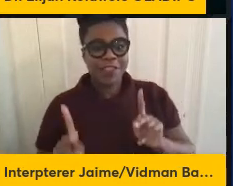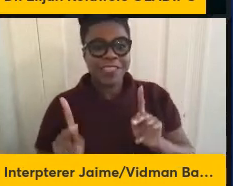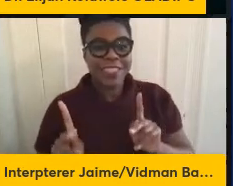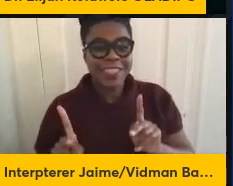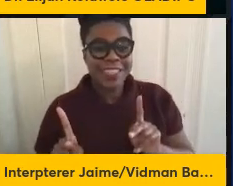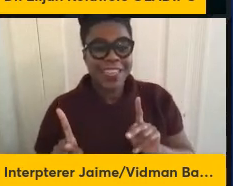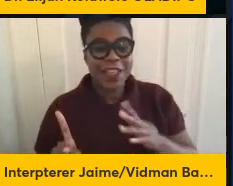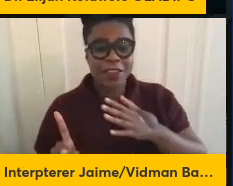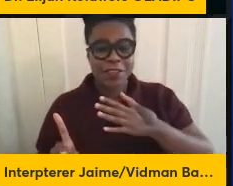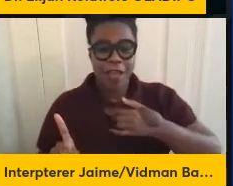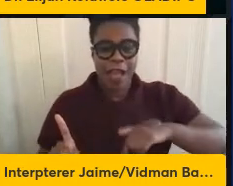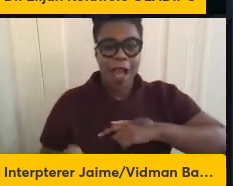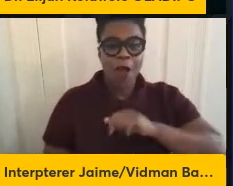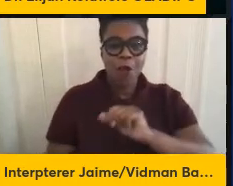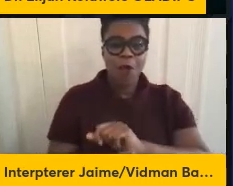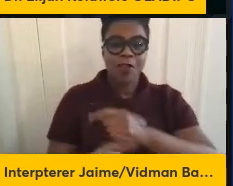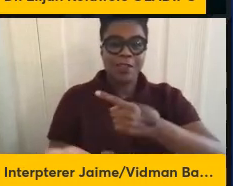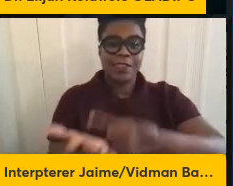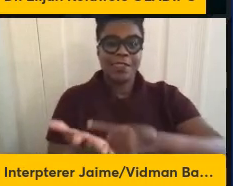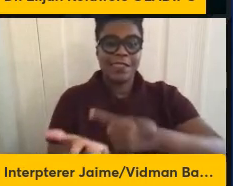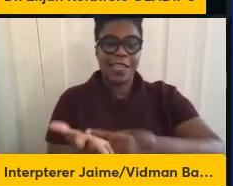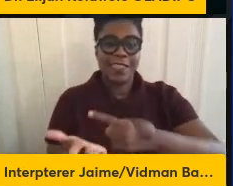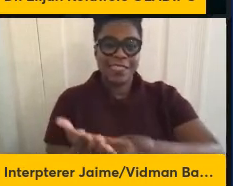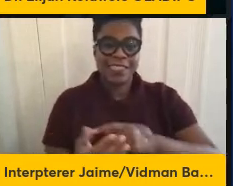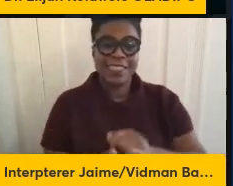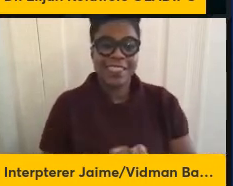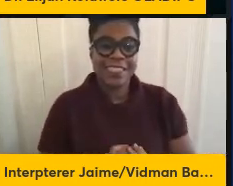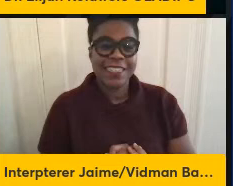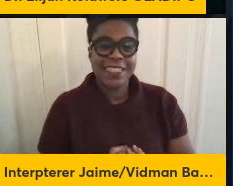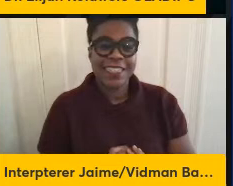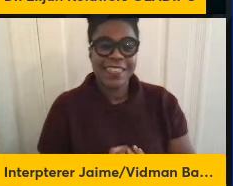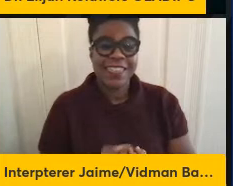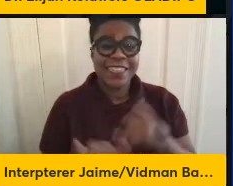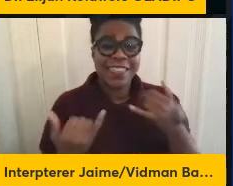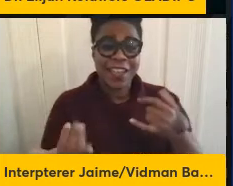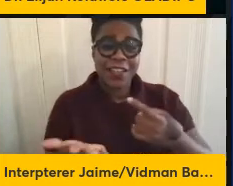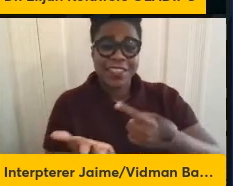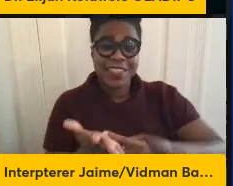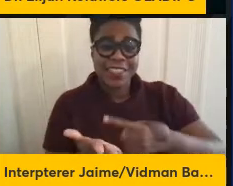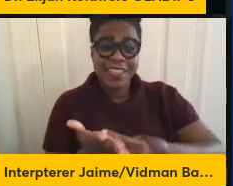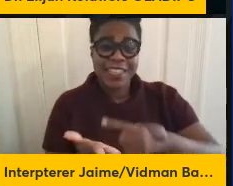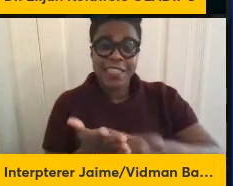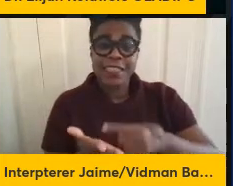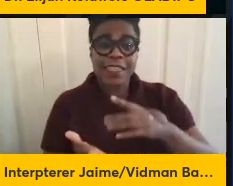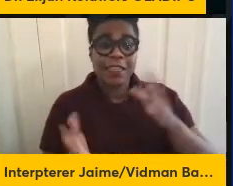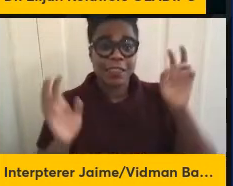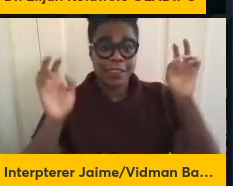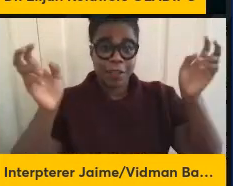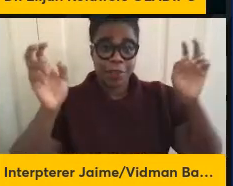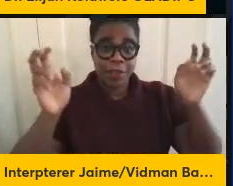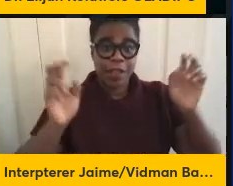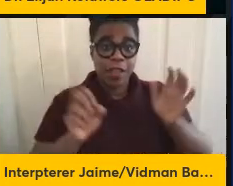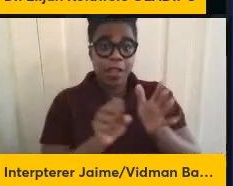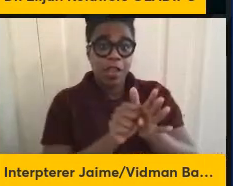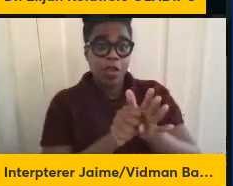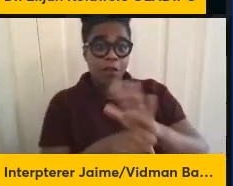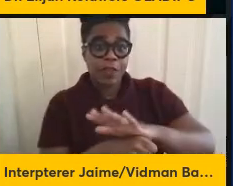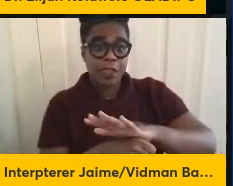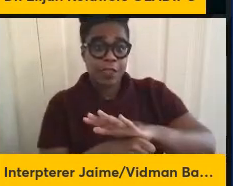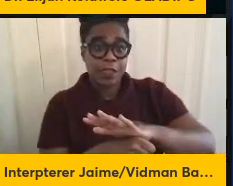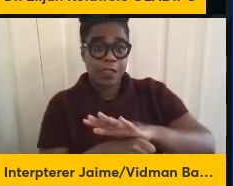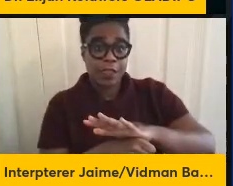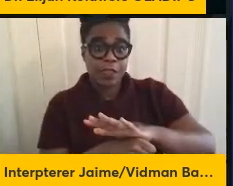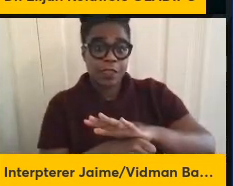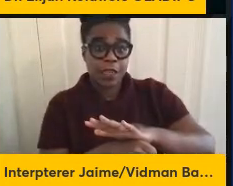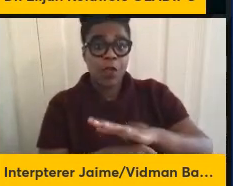of our work discussed on the platform. Now, I'll be discussing about a topic on COVID-19